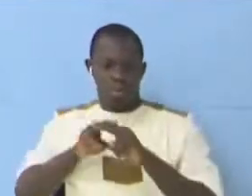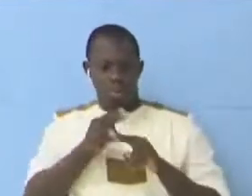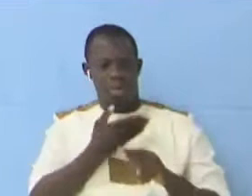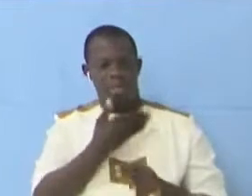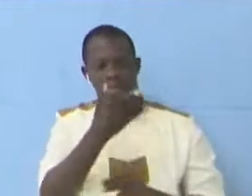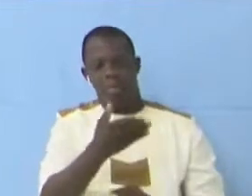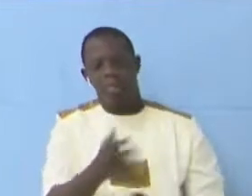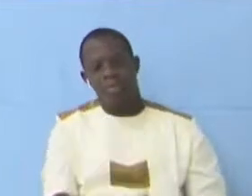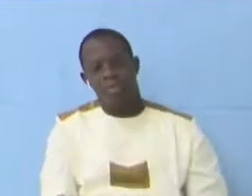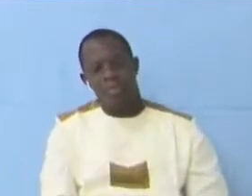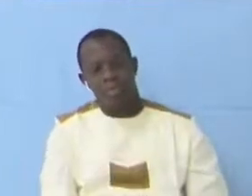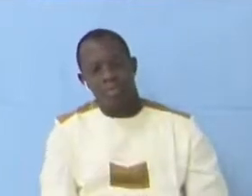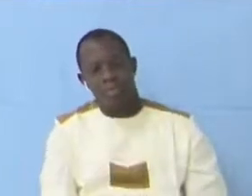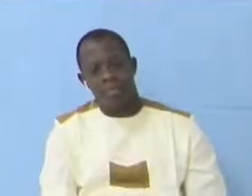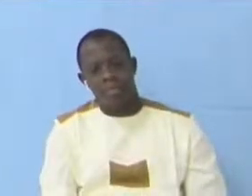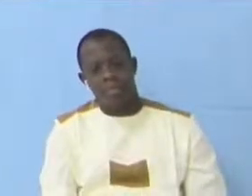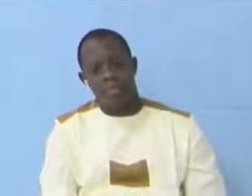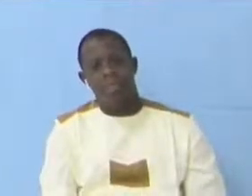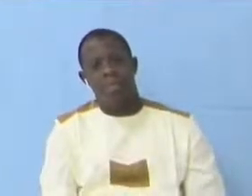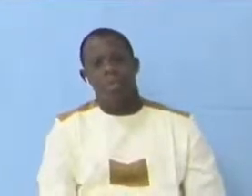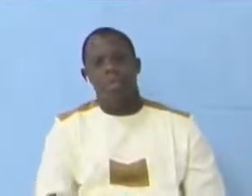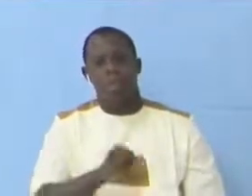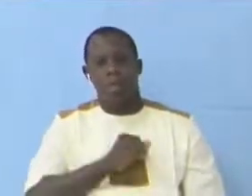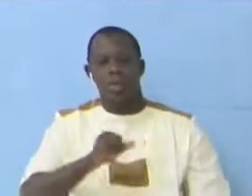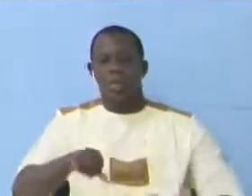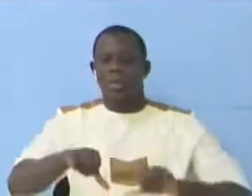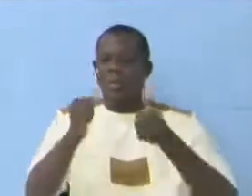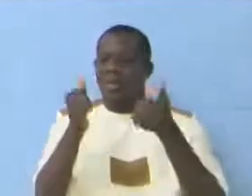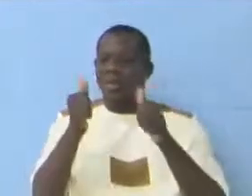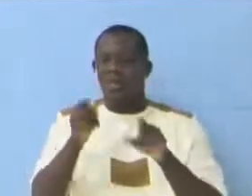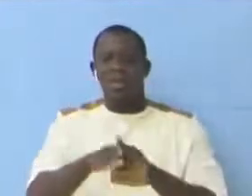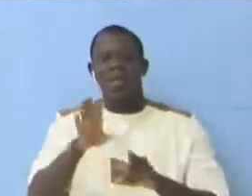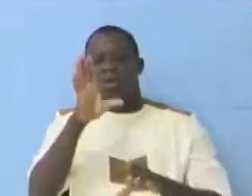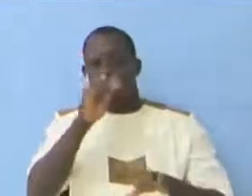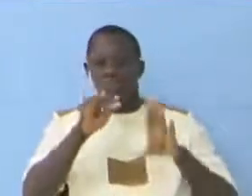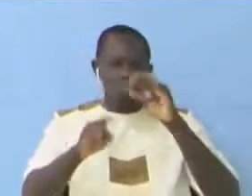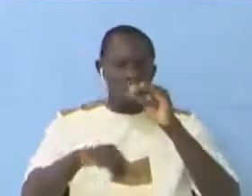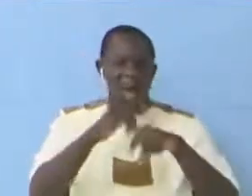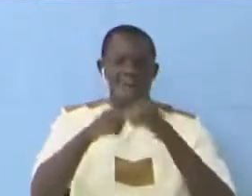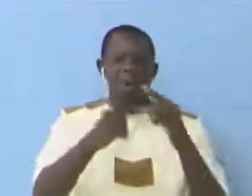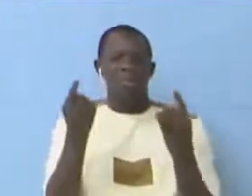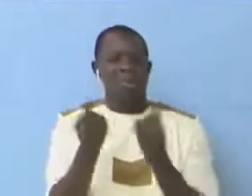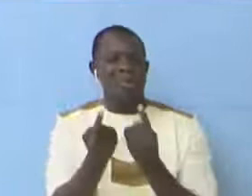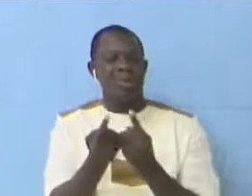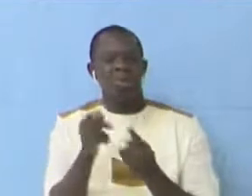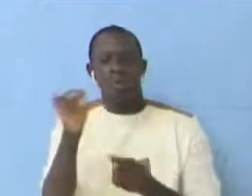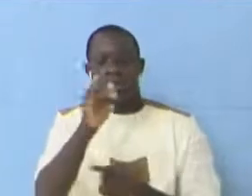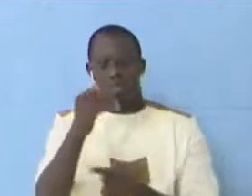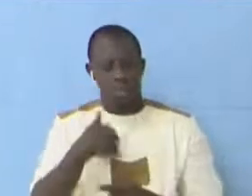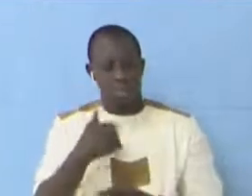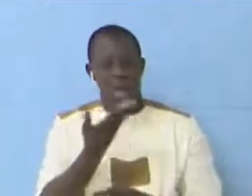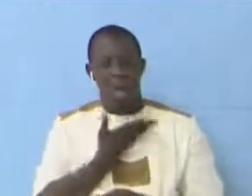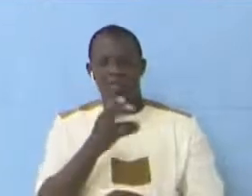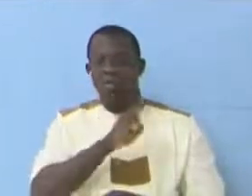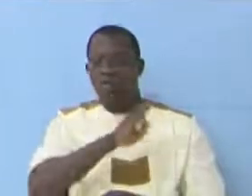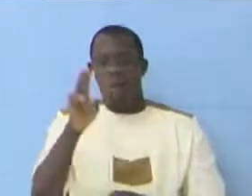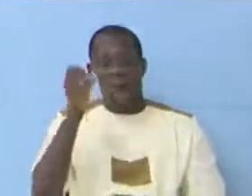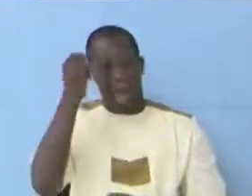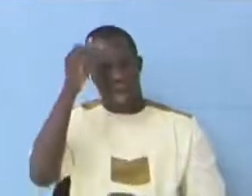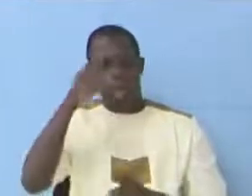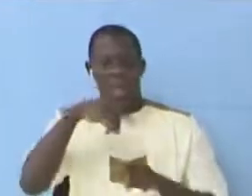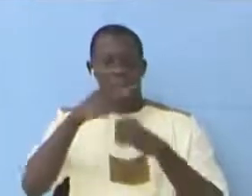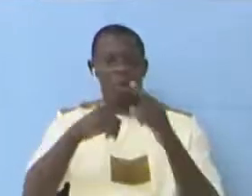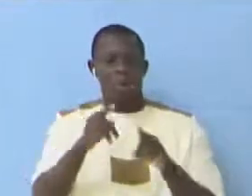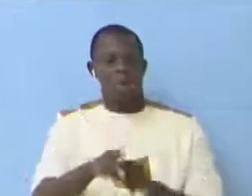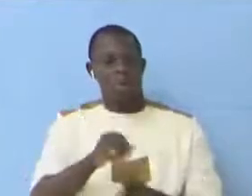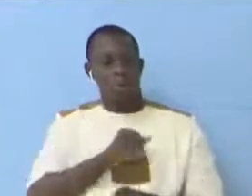yi fa lañ nekk. He started accusing me of things I had no idea about, that I was having a meeting with him, I bought